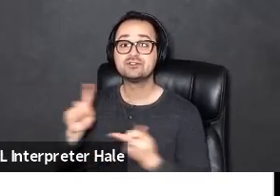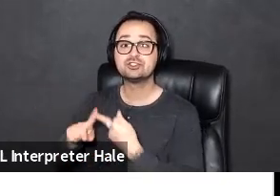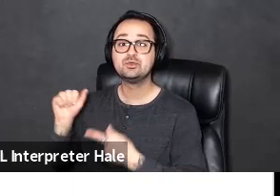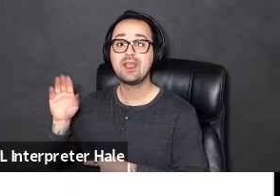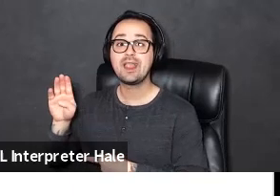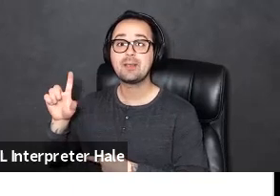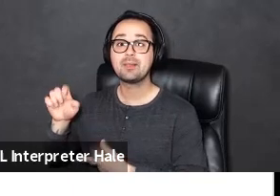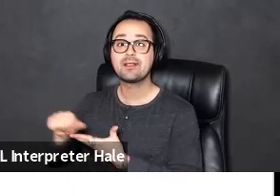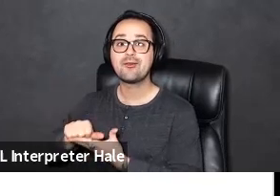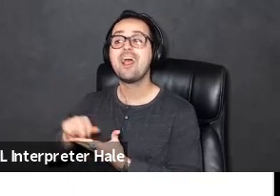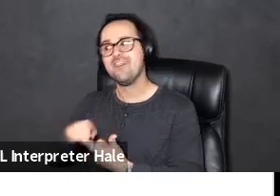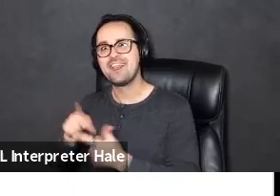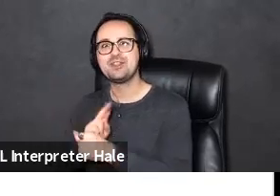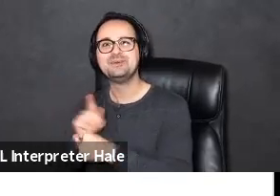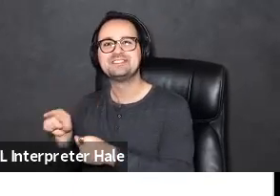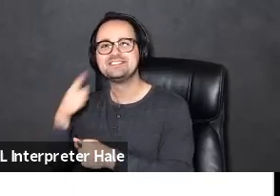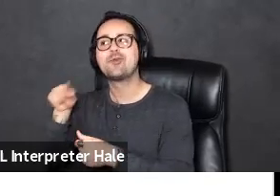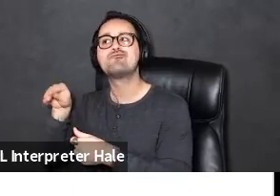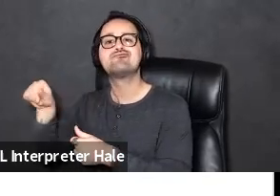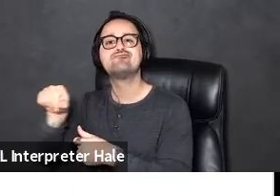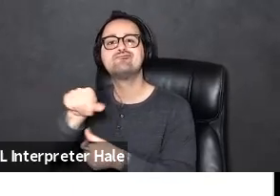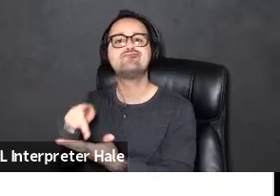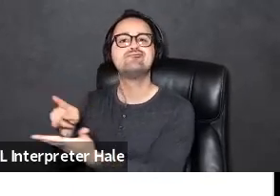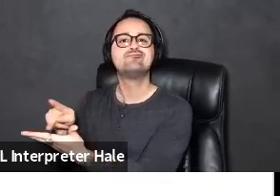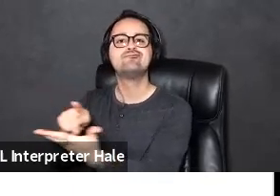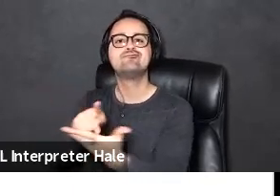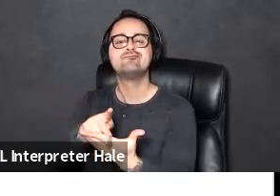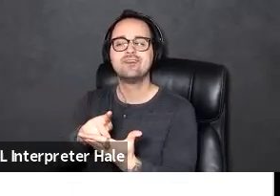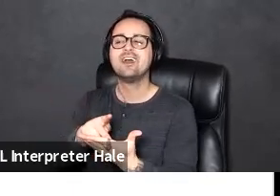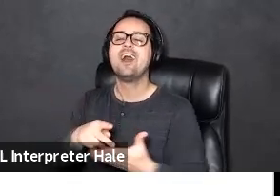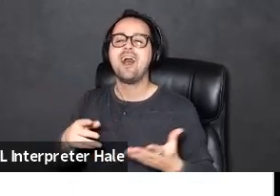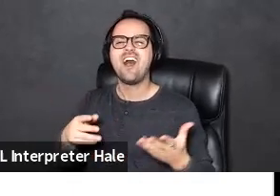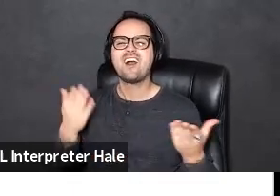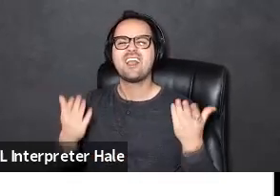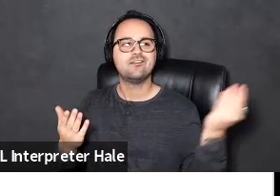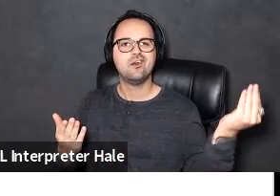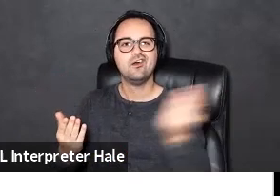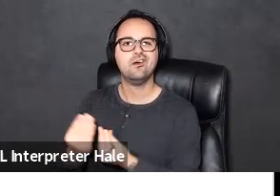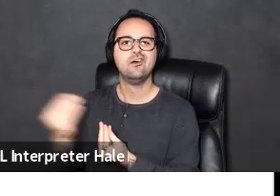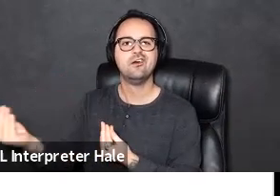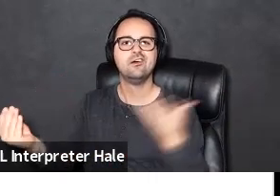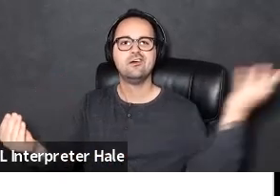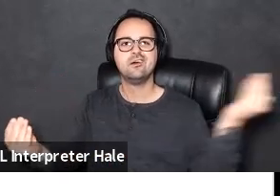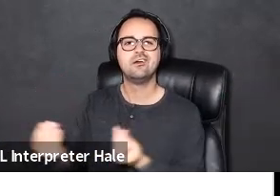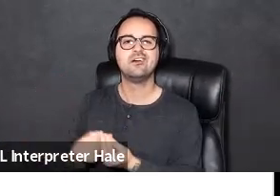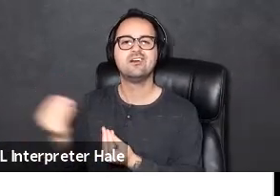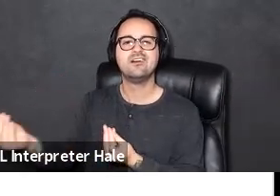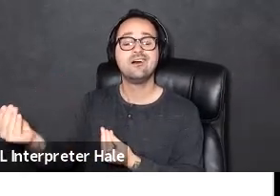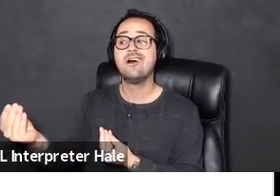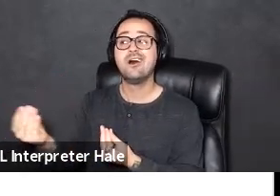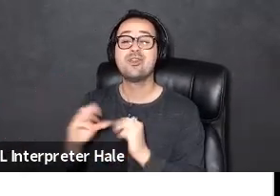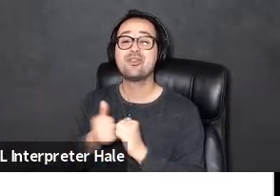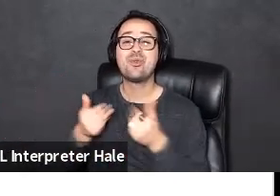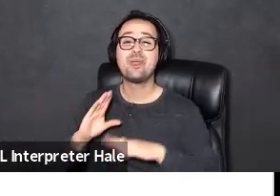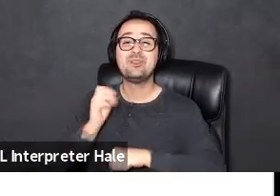use the ABLE account to pay for certain expenses. So it's almost like a hand-in-hand thing, but the only way you can set up an